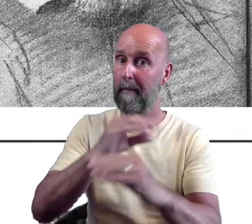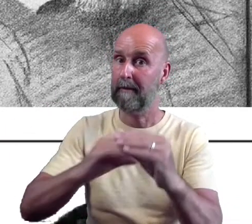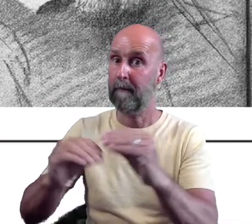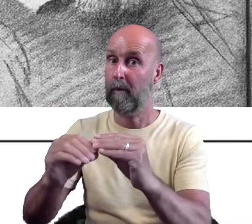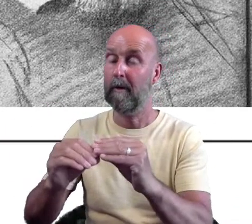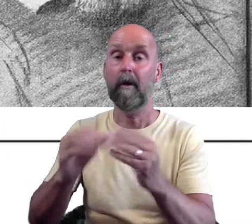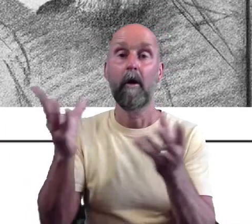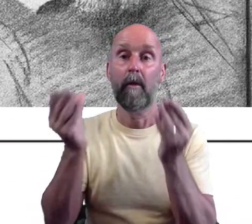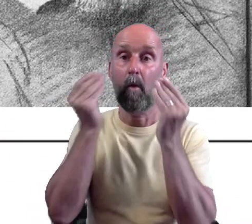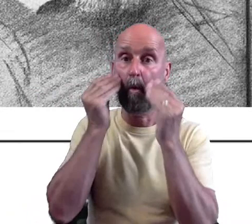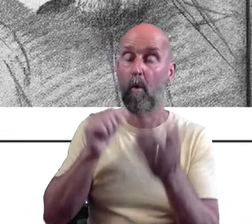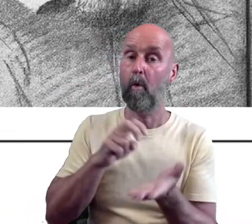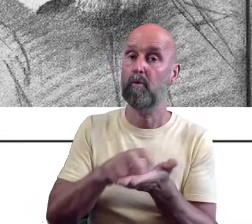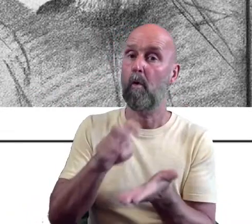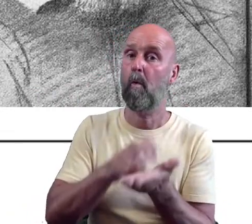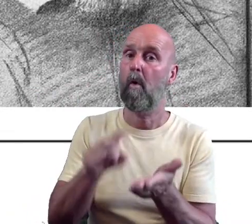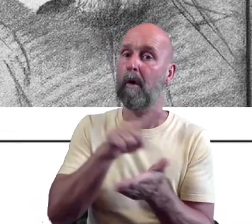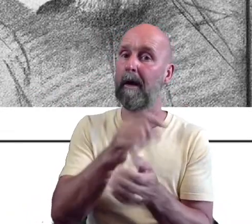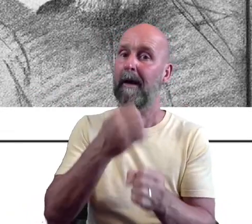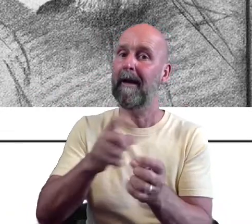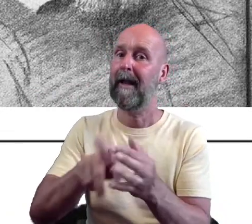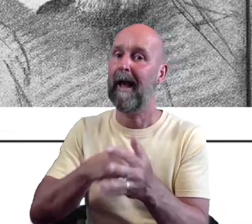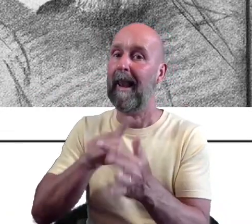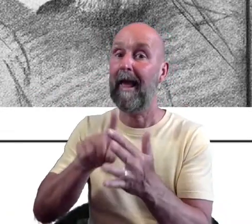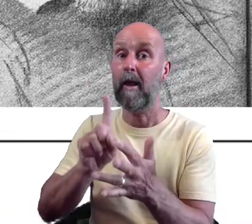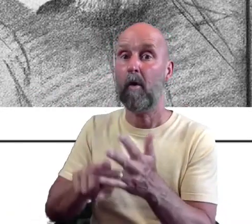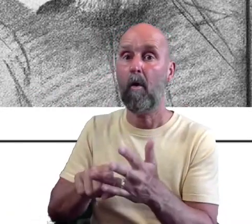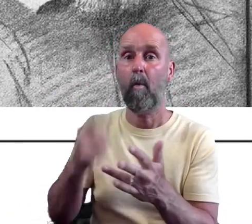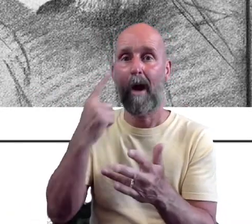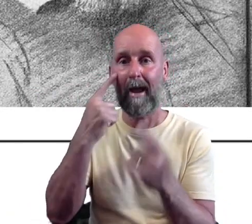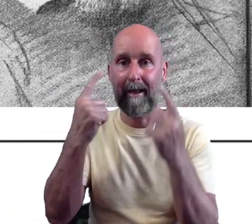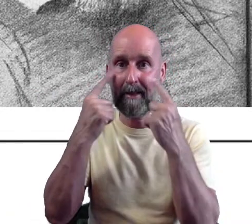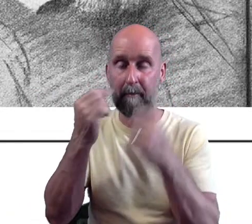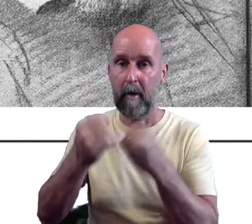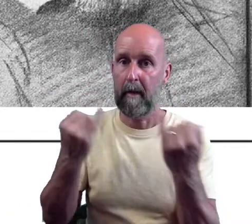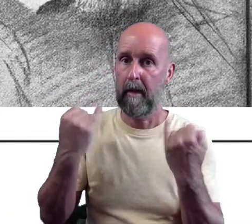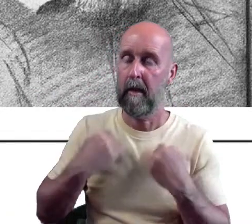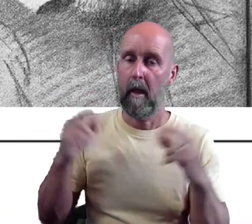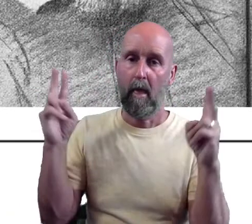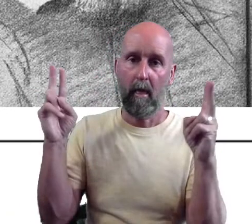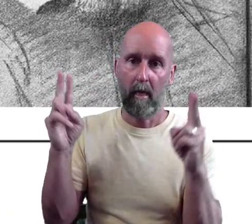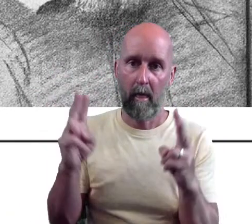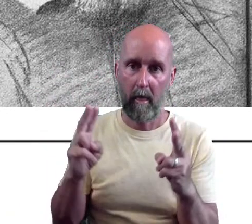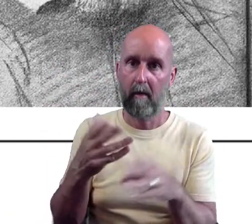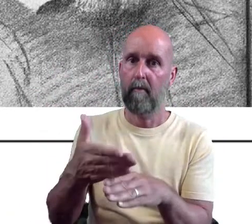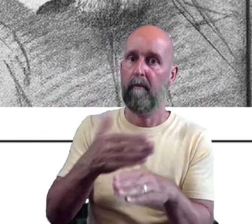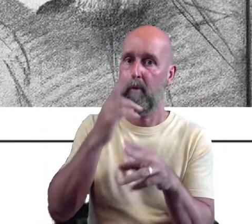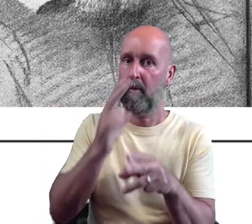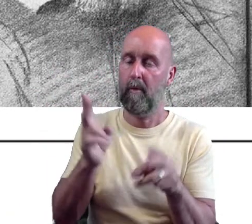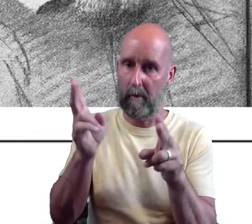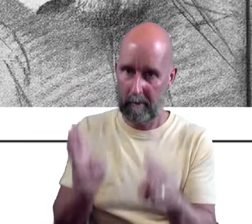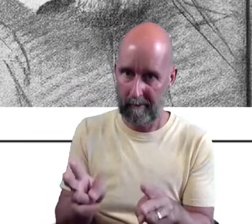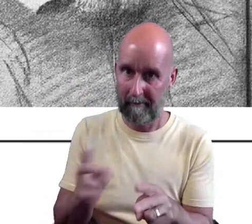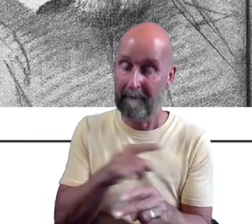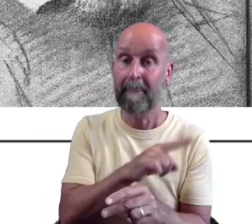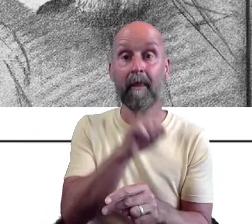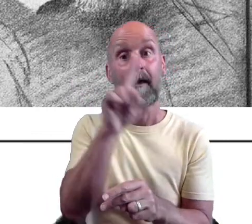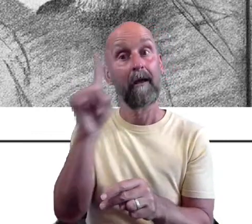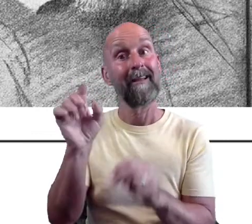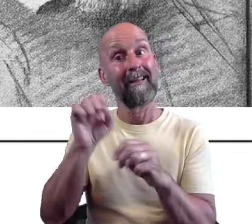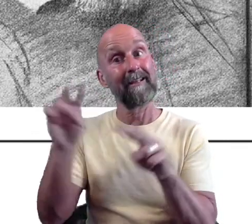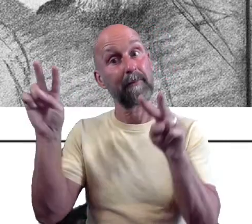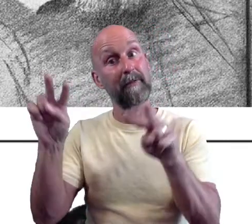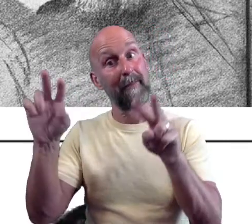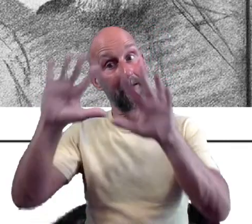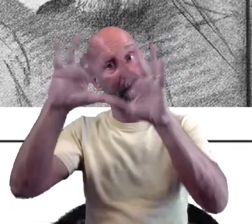the obstacles Galileo faced as his eyesight and his health worsened later on in his life, and how his perspective on the world also